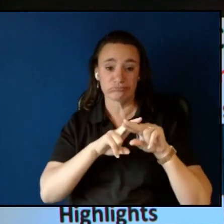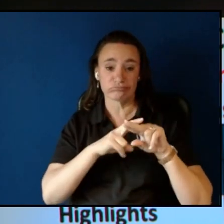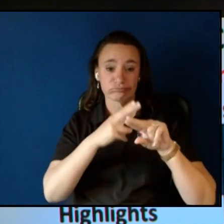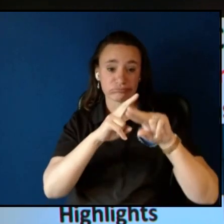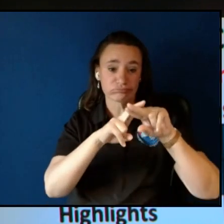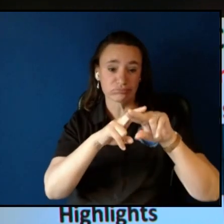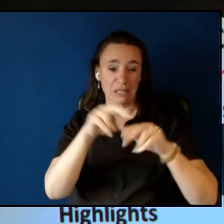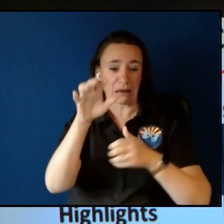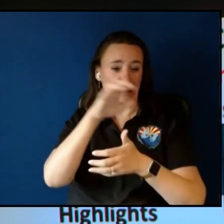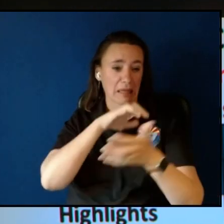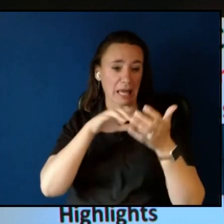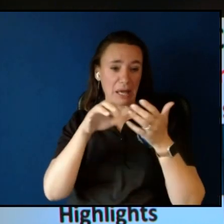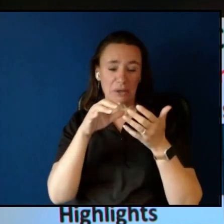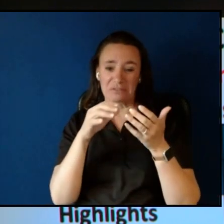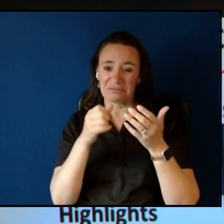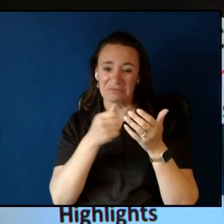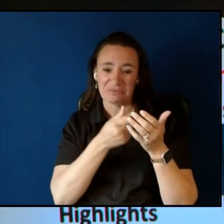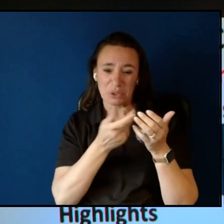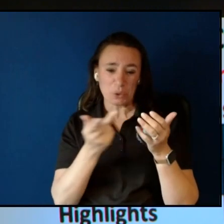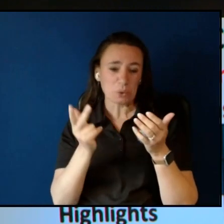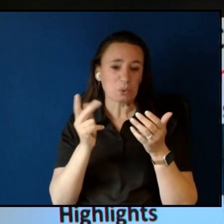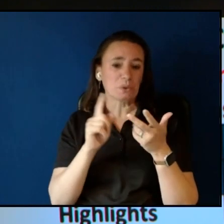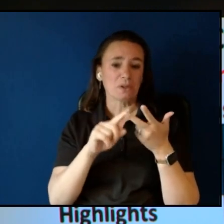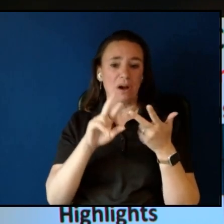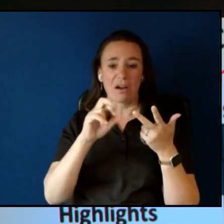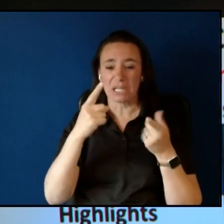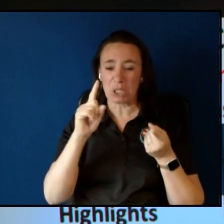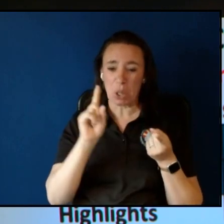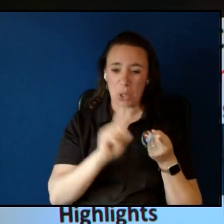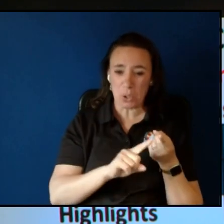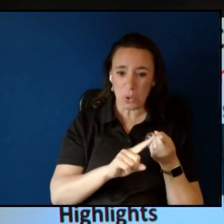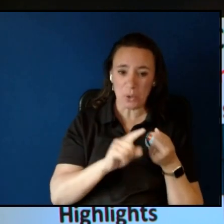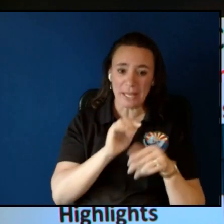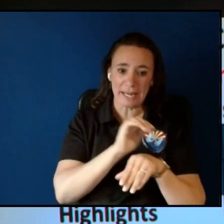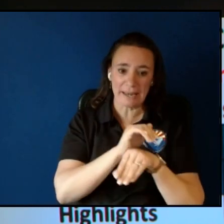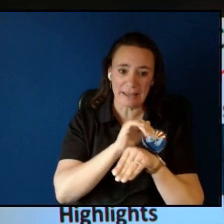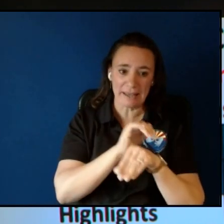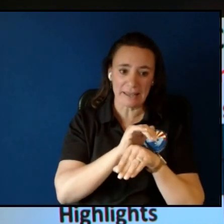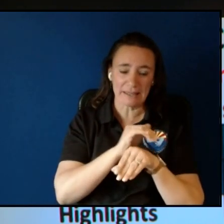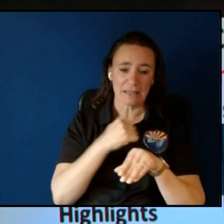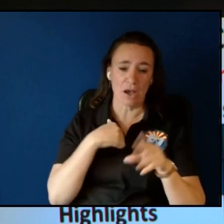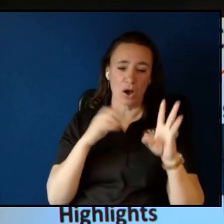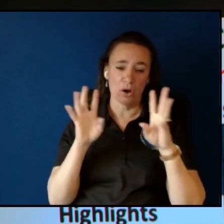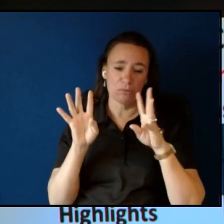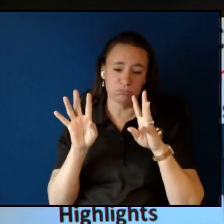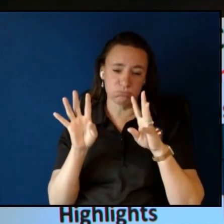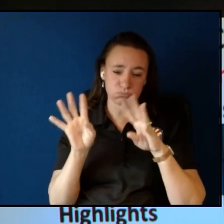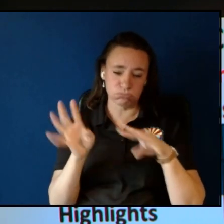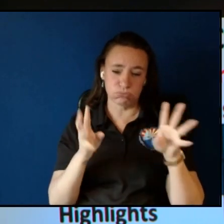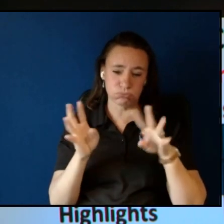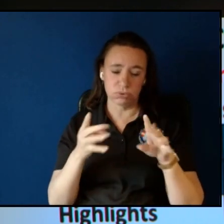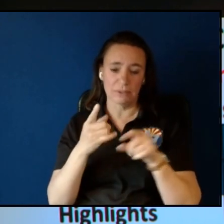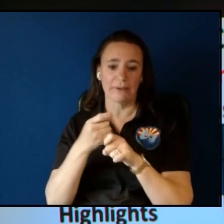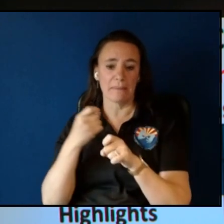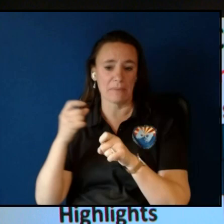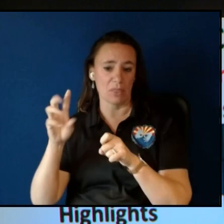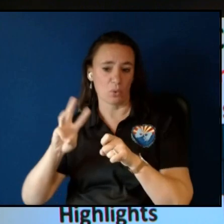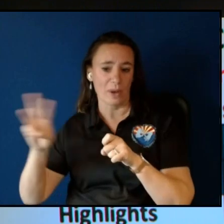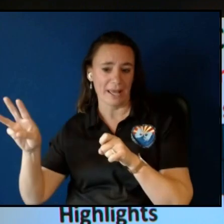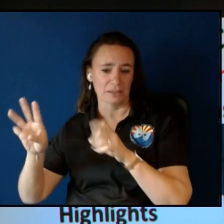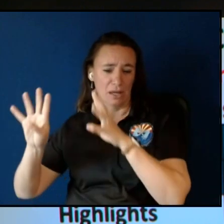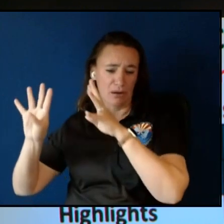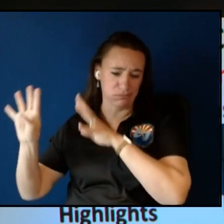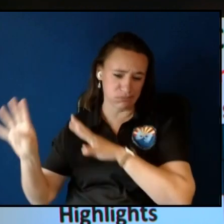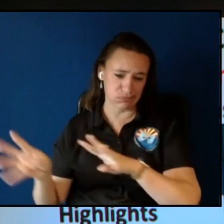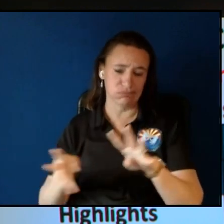really down low, both at night and then during the day. And we've got these gusty west winds across the area. But then that front comes in